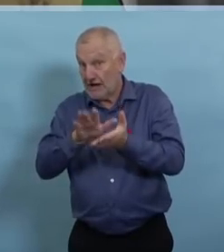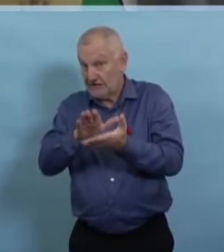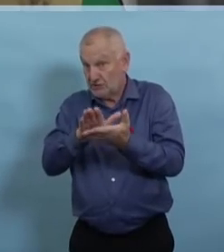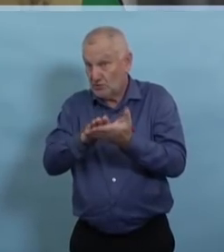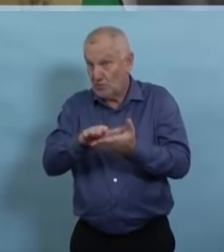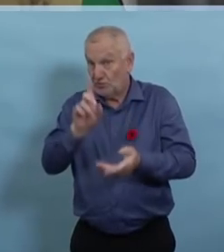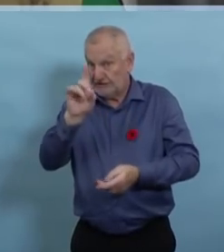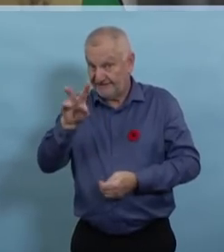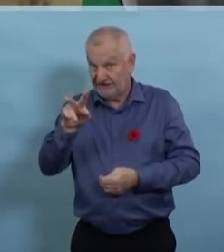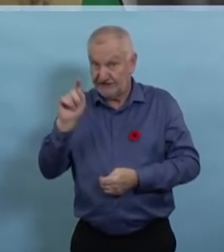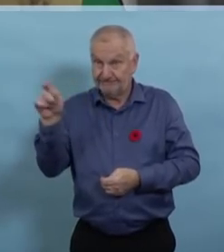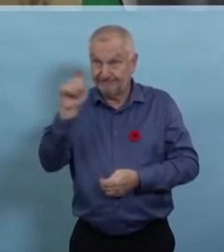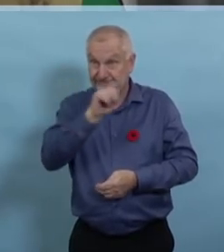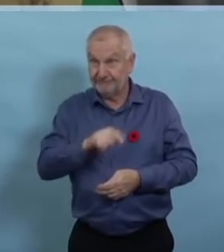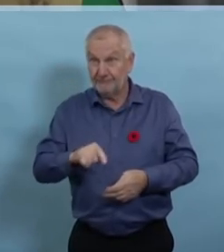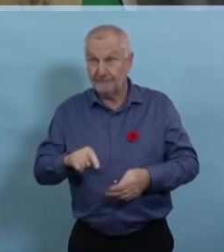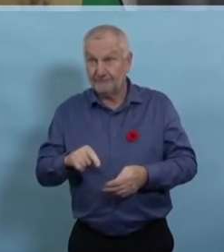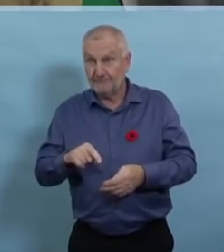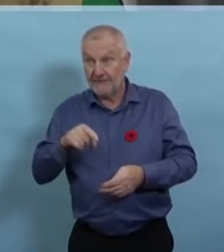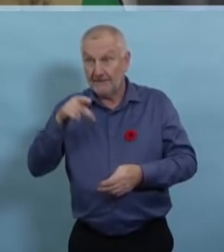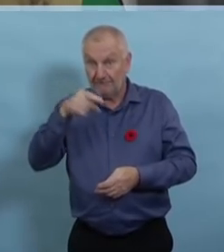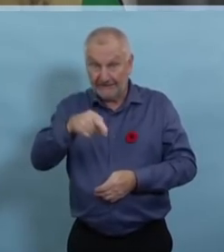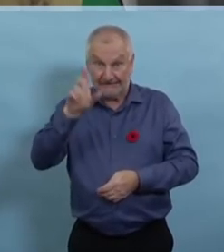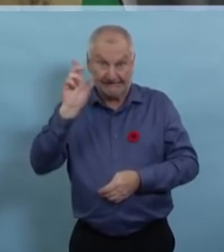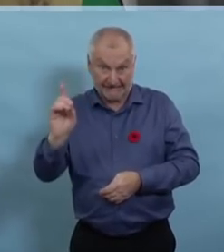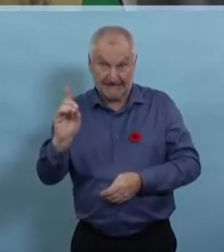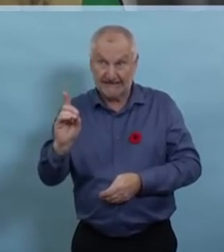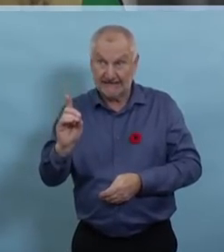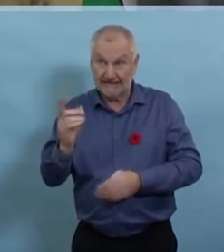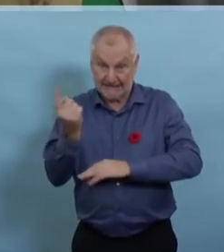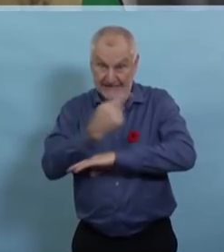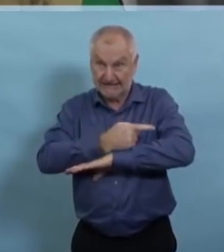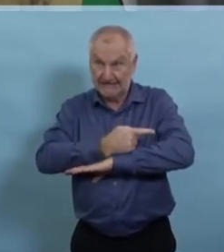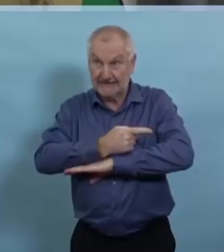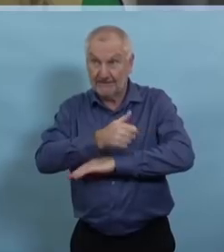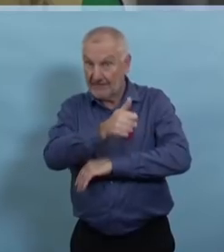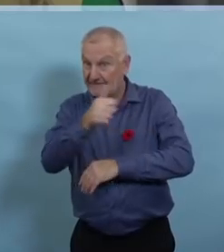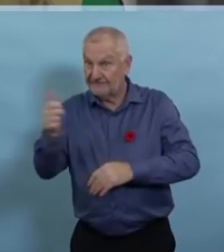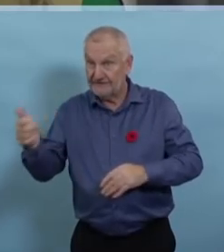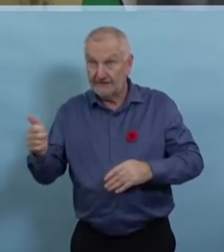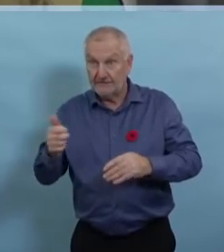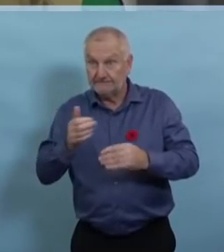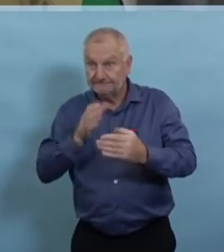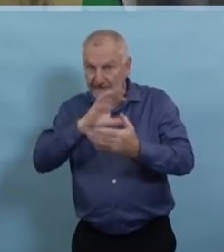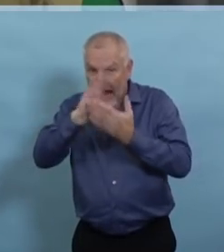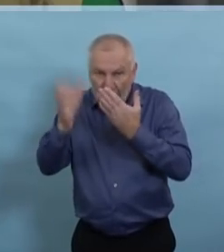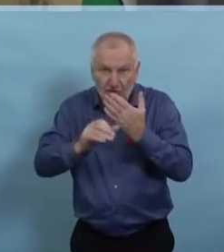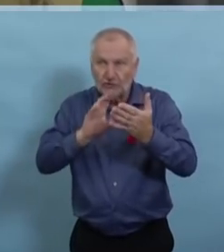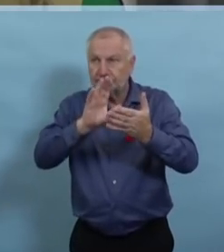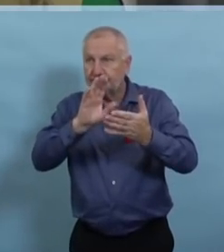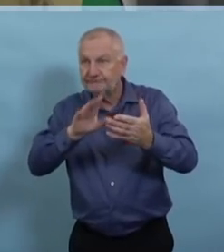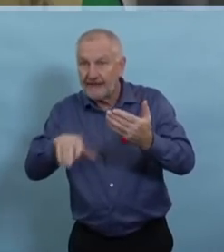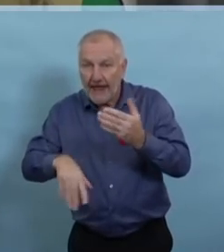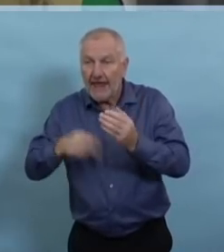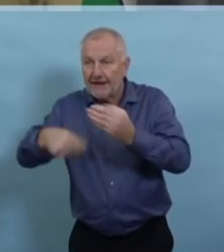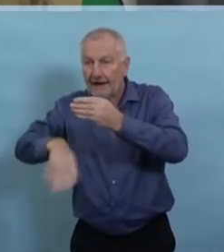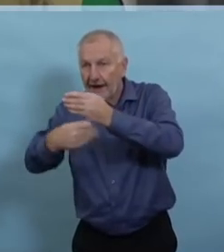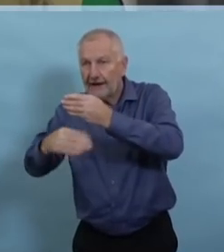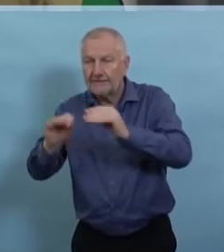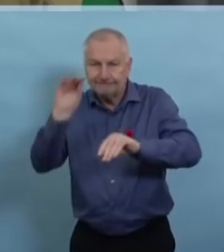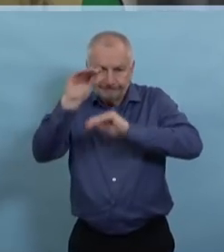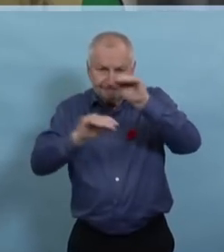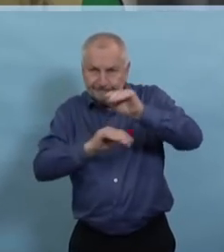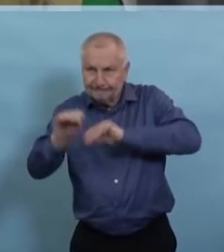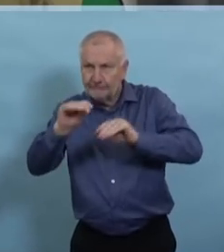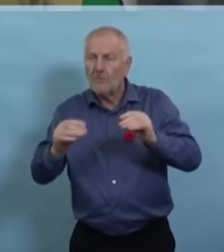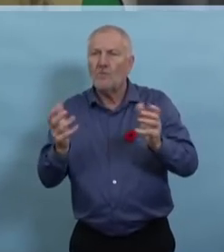development, non-instructional days into their own calendars. And so we want to give them that flexibility to add these additional two in